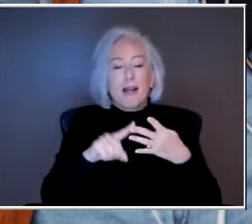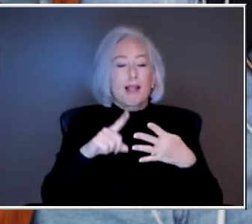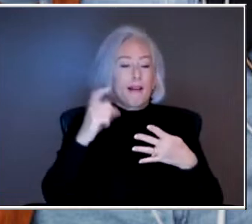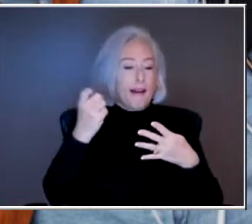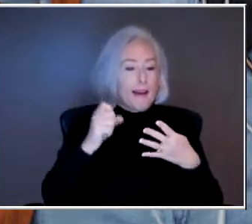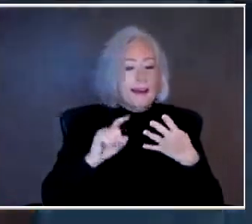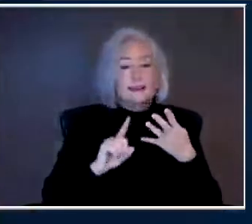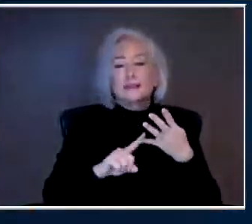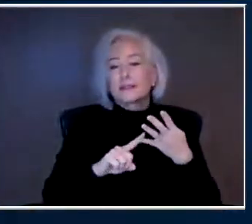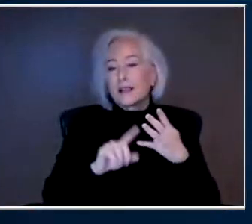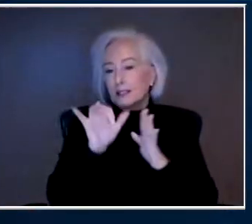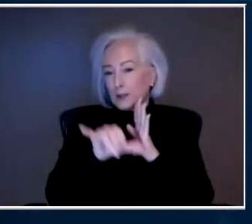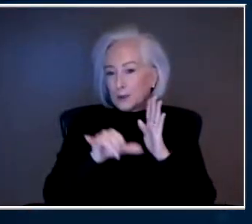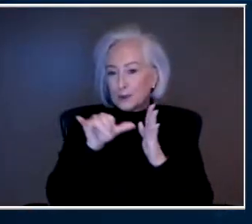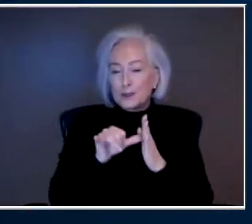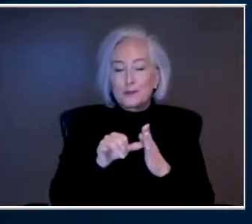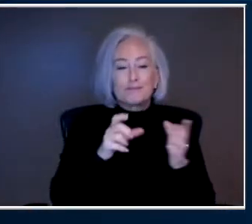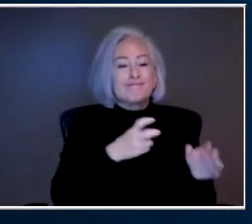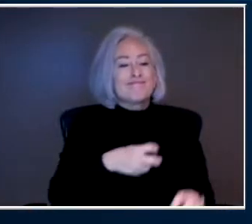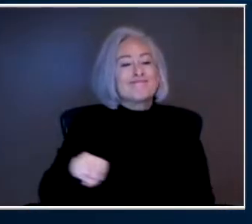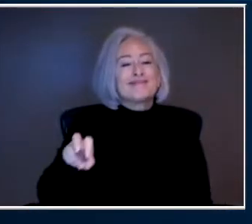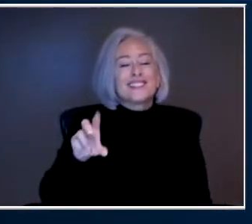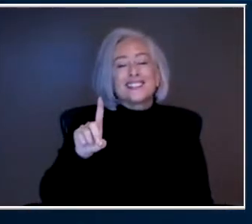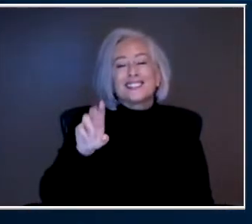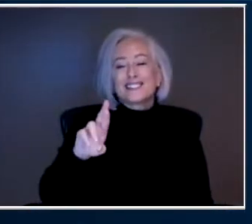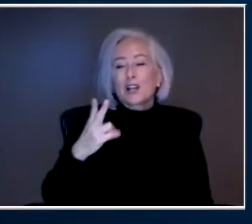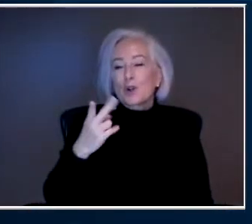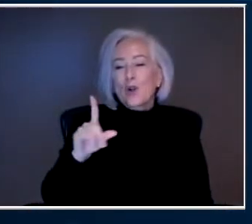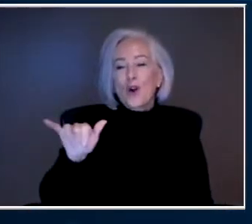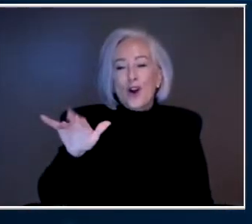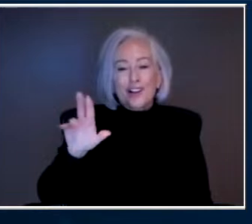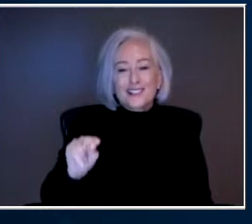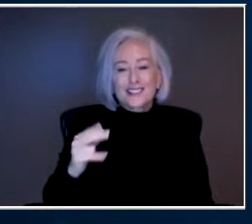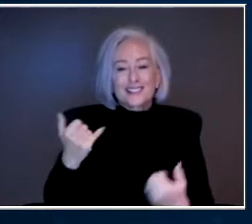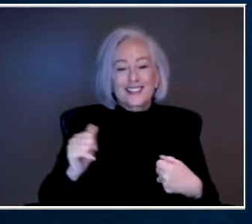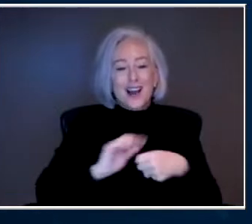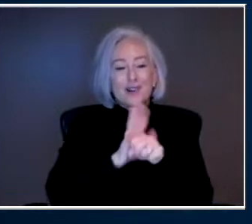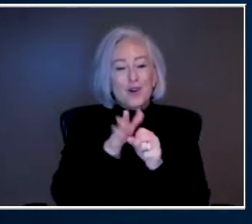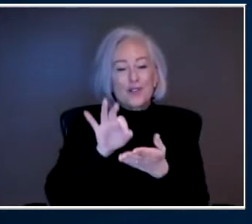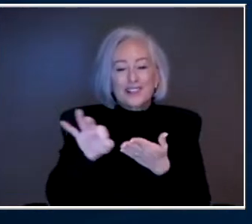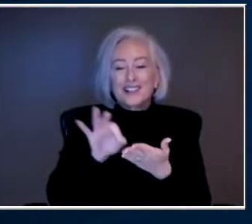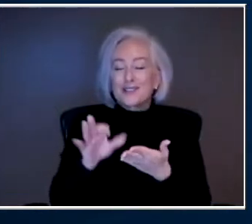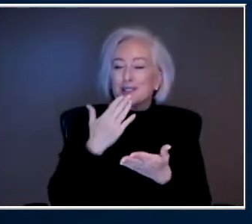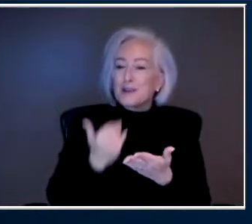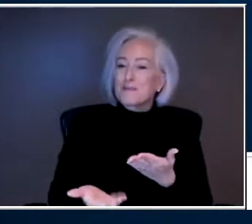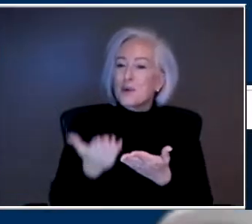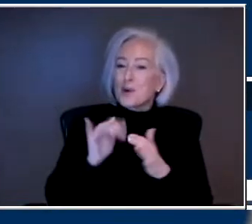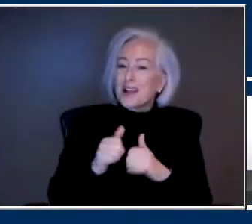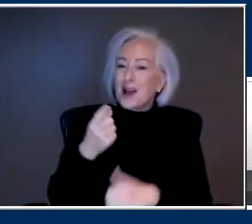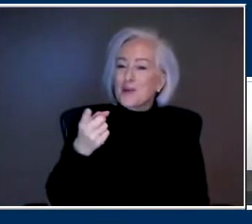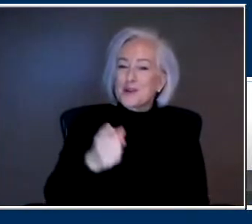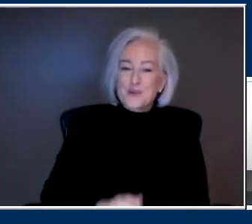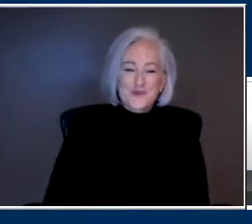COVID count from Dr. Dana Hawkinson, Medical Director of Infection Prevention and Control. Good morning. How are you?